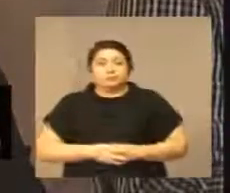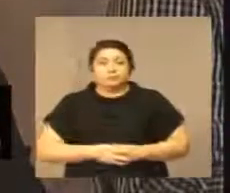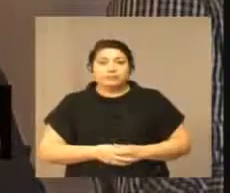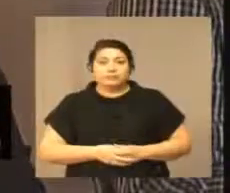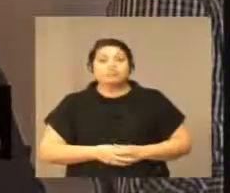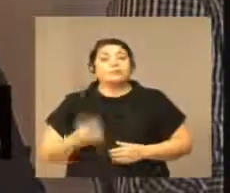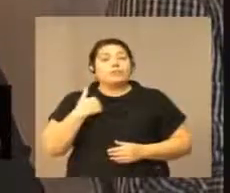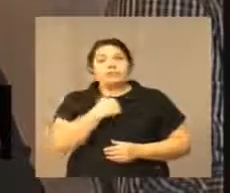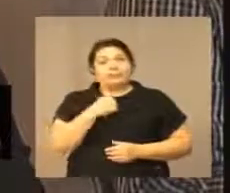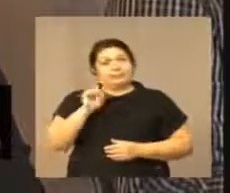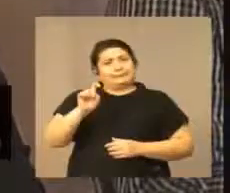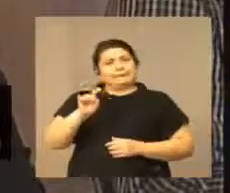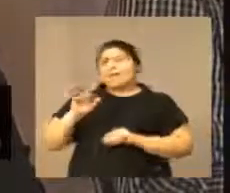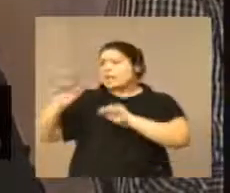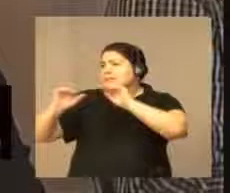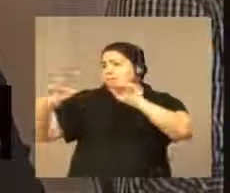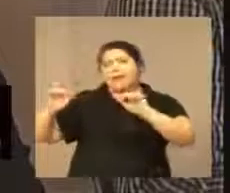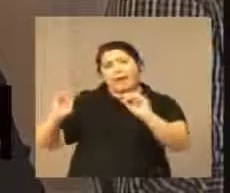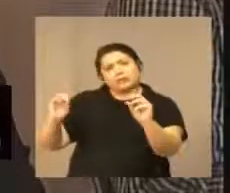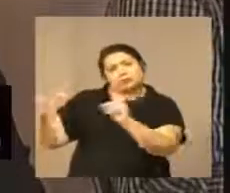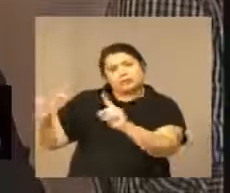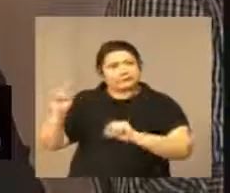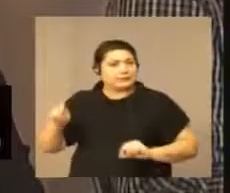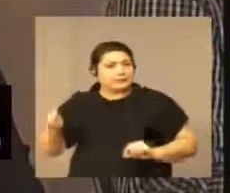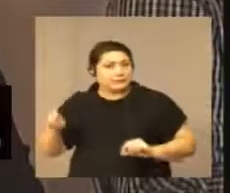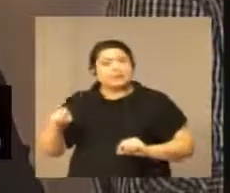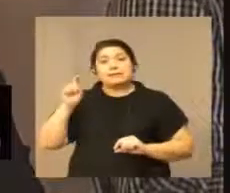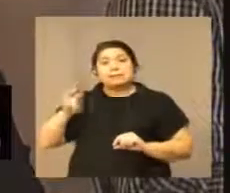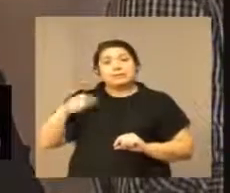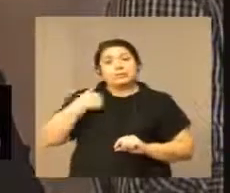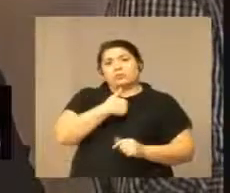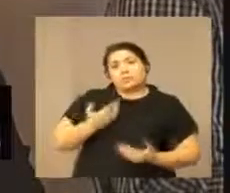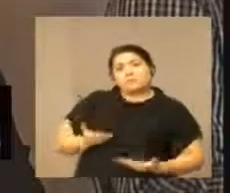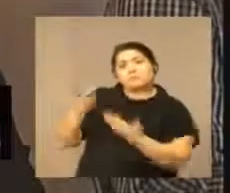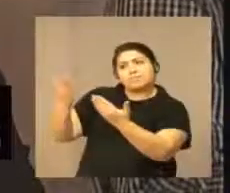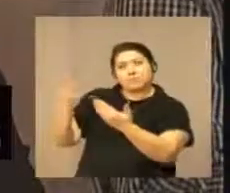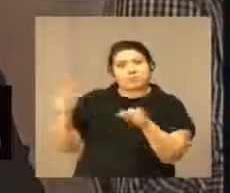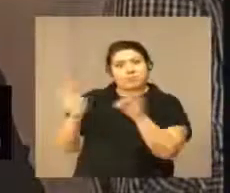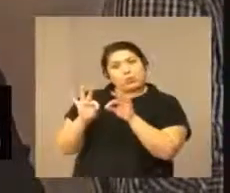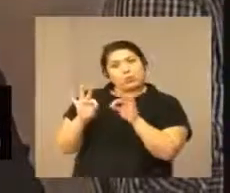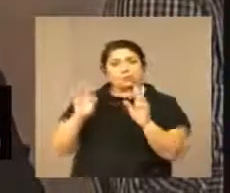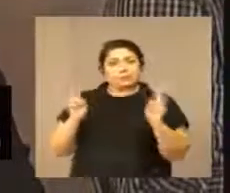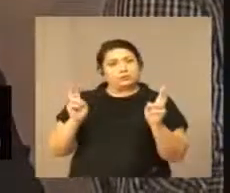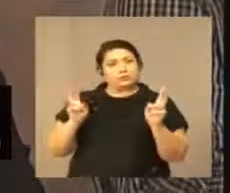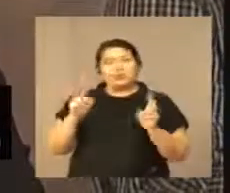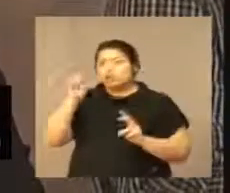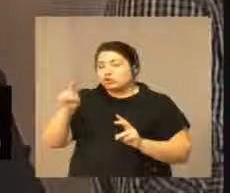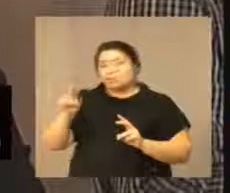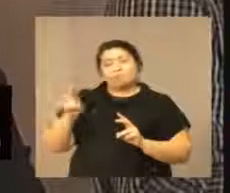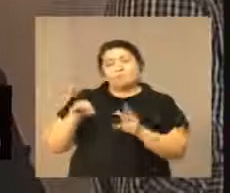we need to be educating. We need to be talking about this very important subject in our